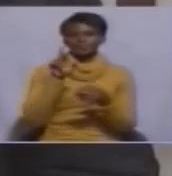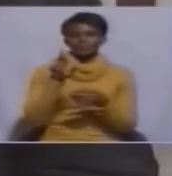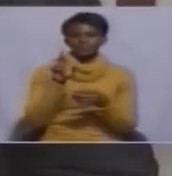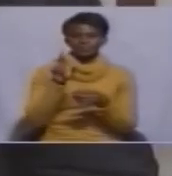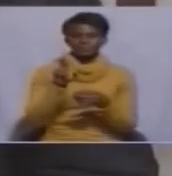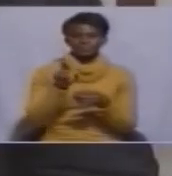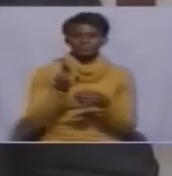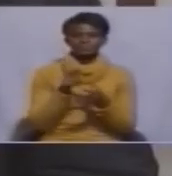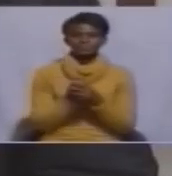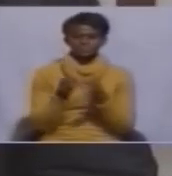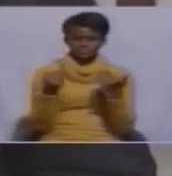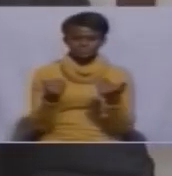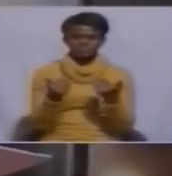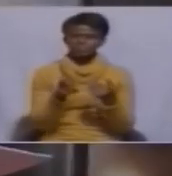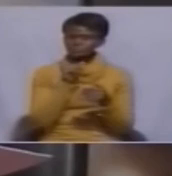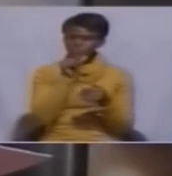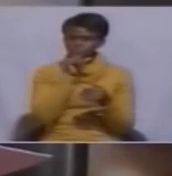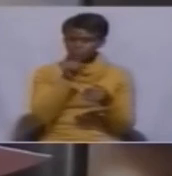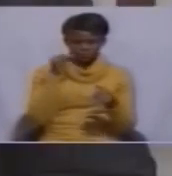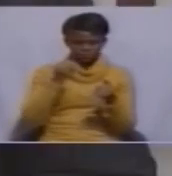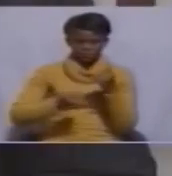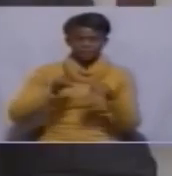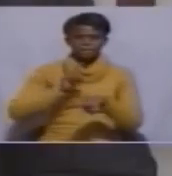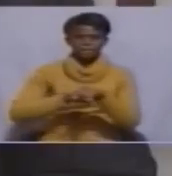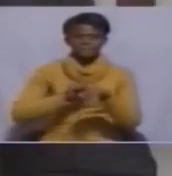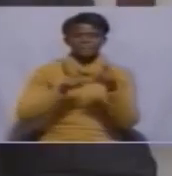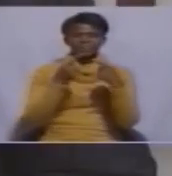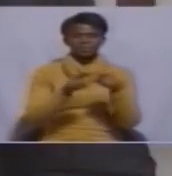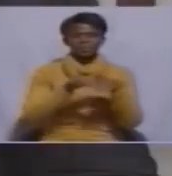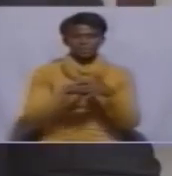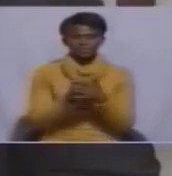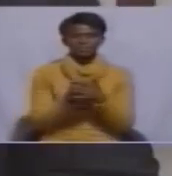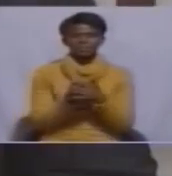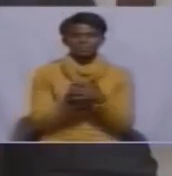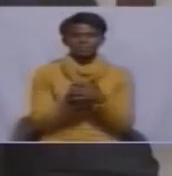need to undertake right now, that? I'm not too sure when the last time a census was conducted. And